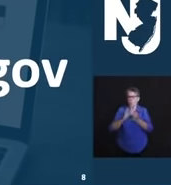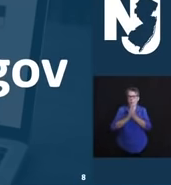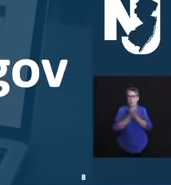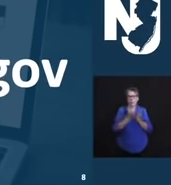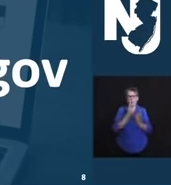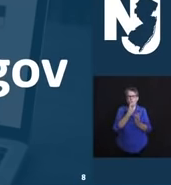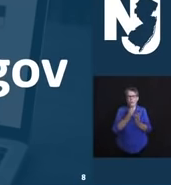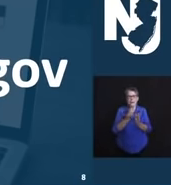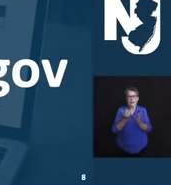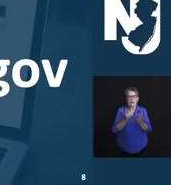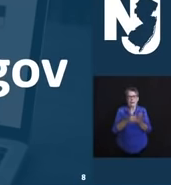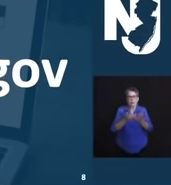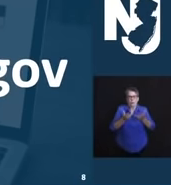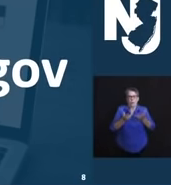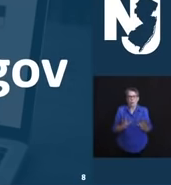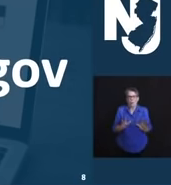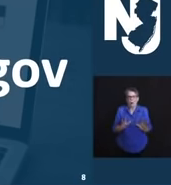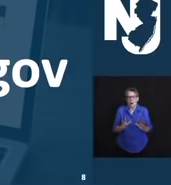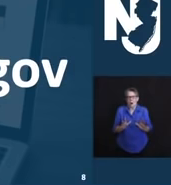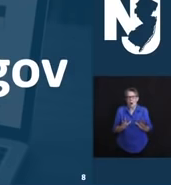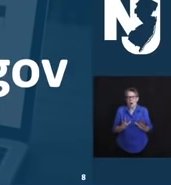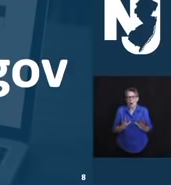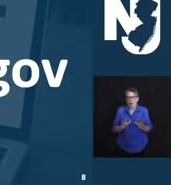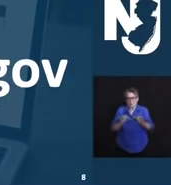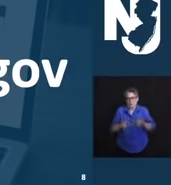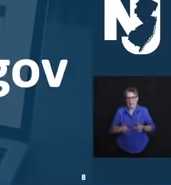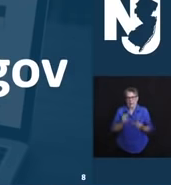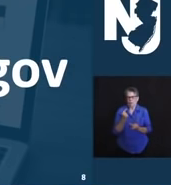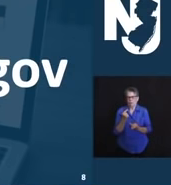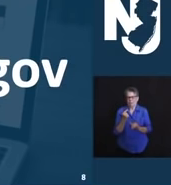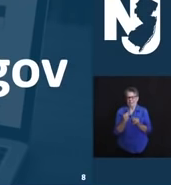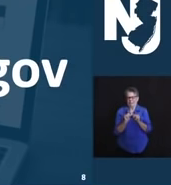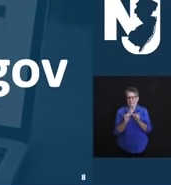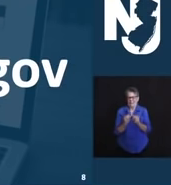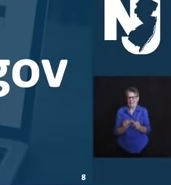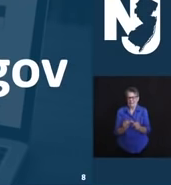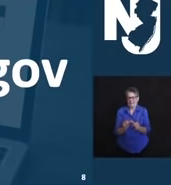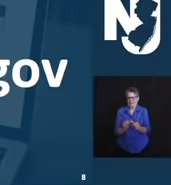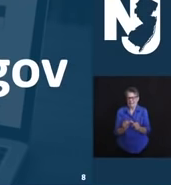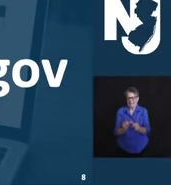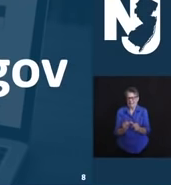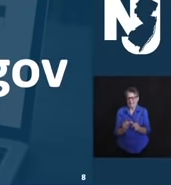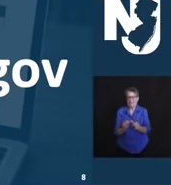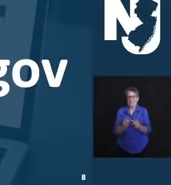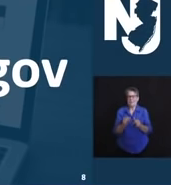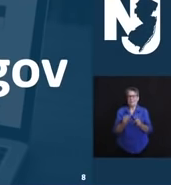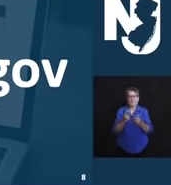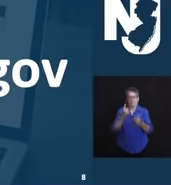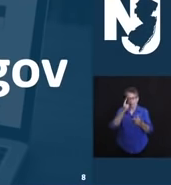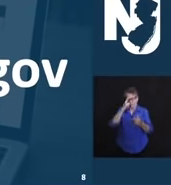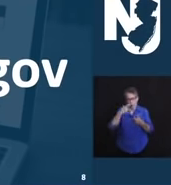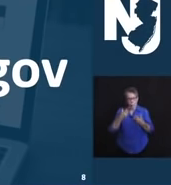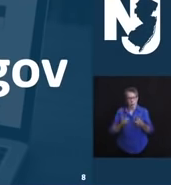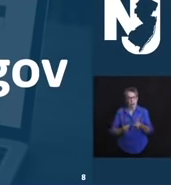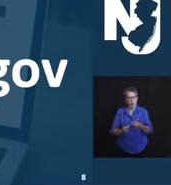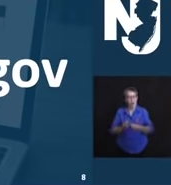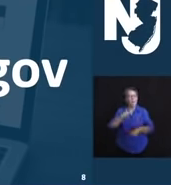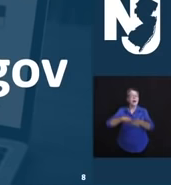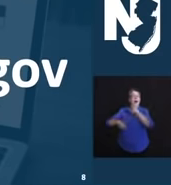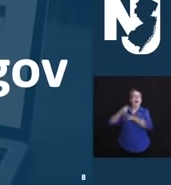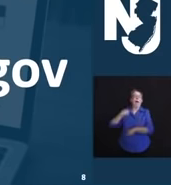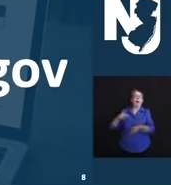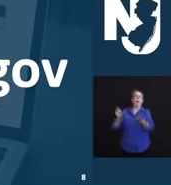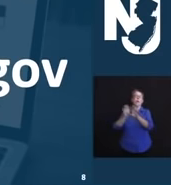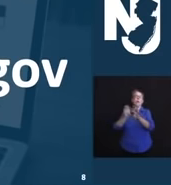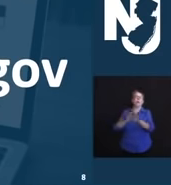don't want to go back either. The only way we stay in this zone is when you keep up, as you have done so brilliantly, with the social